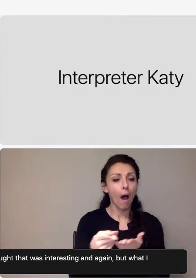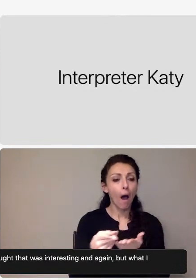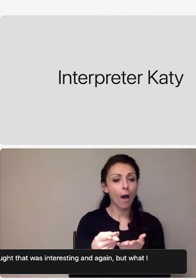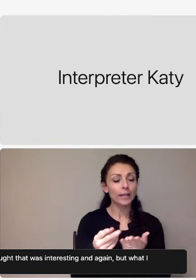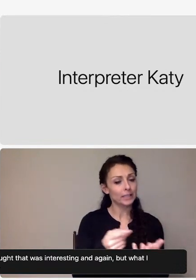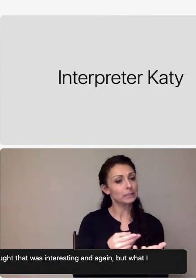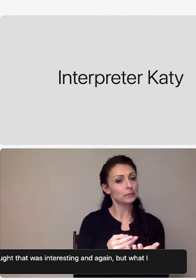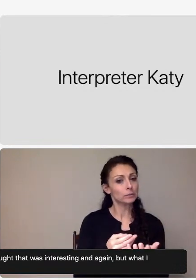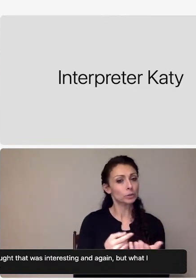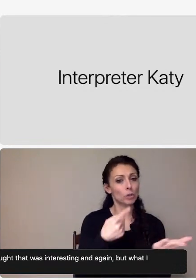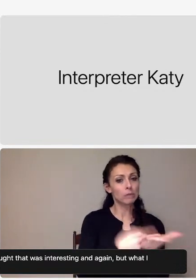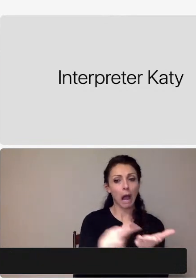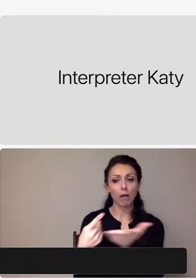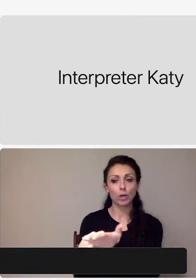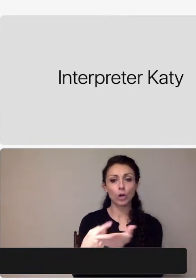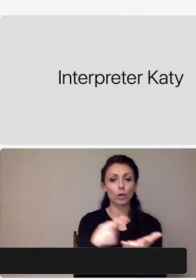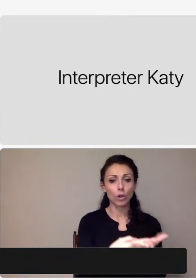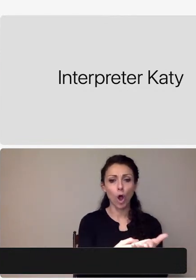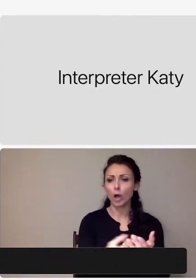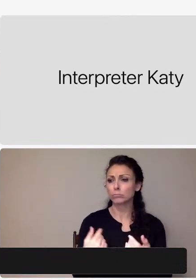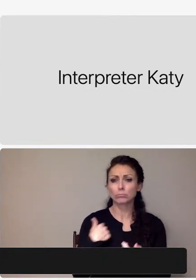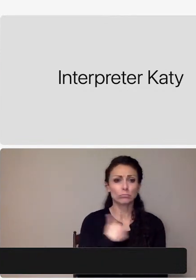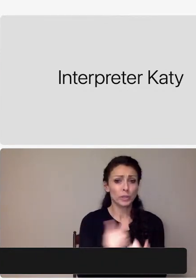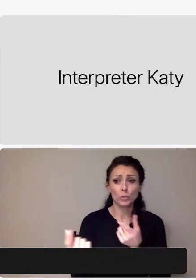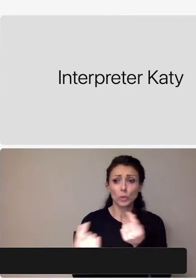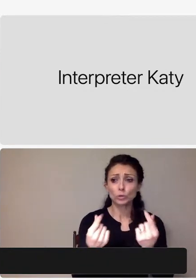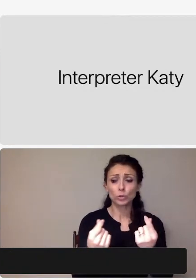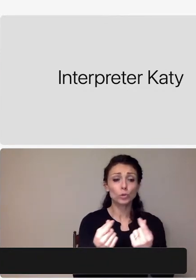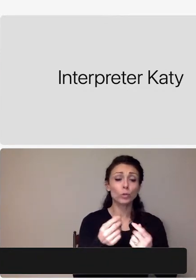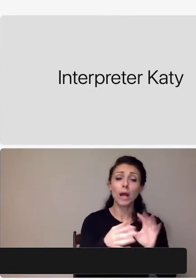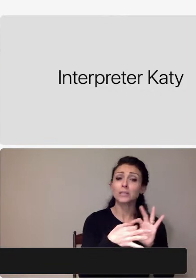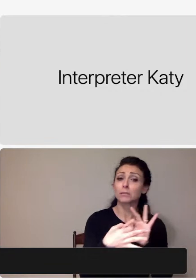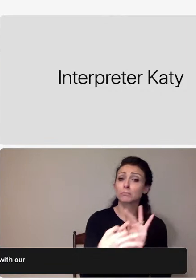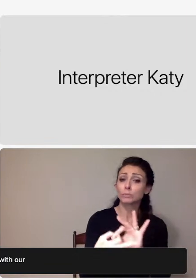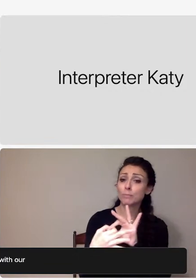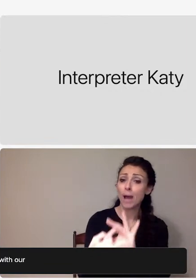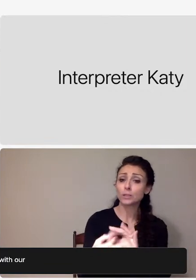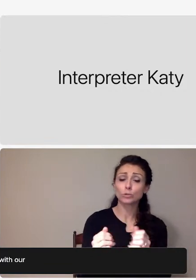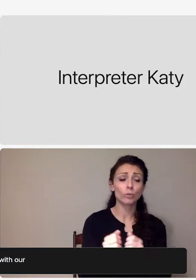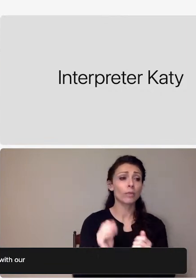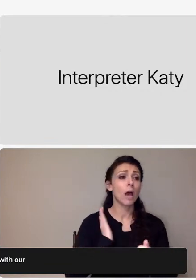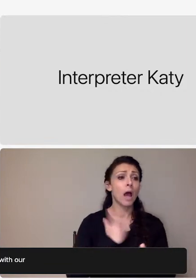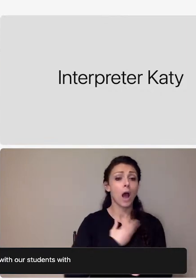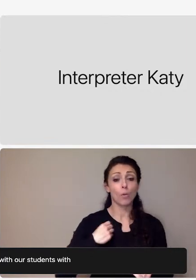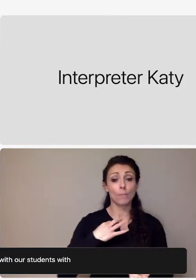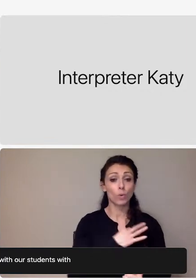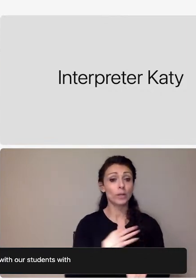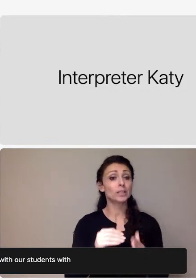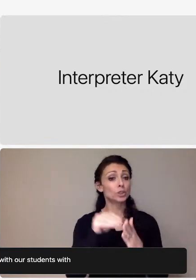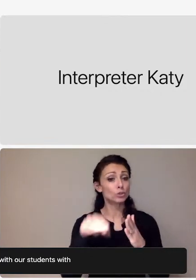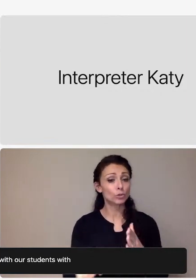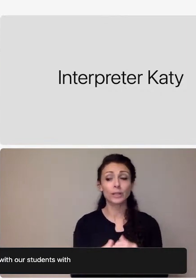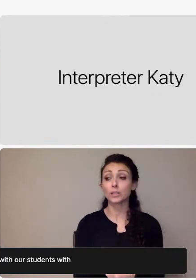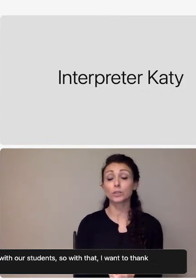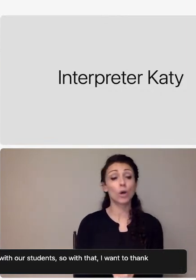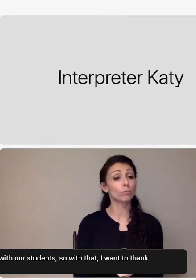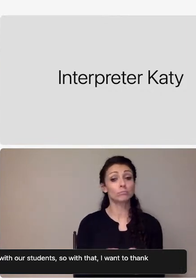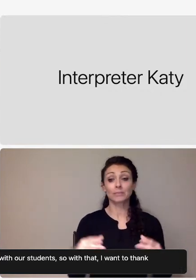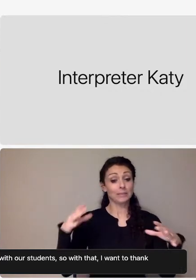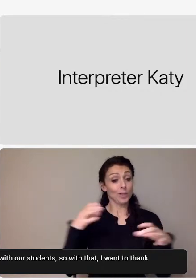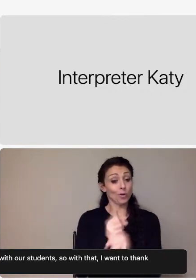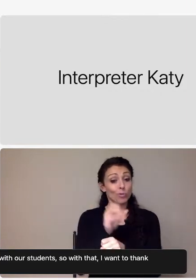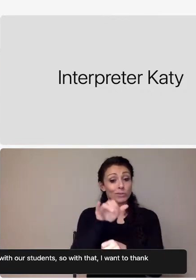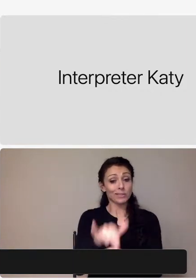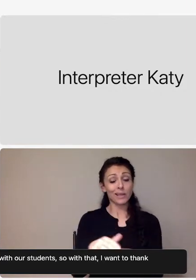what we can do with respect to our employees in particular and of course with our students so with that i want to thank everybody for being here and have a great holiday